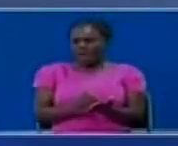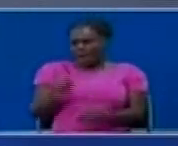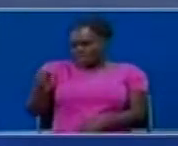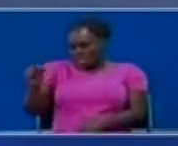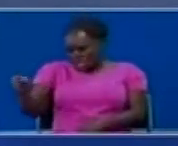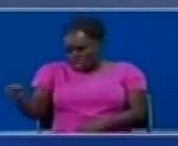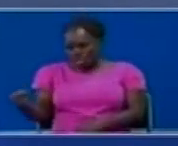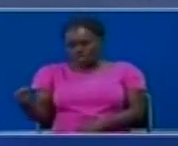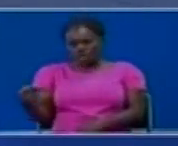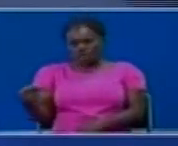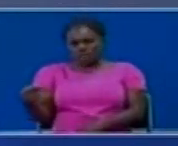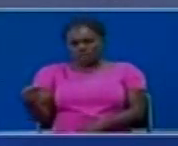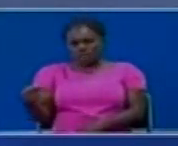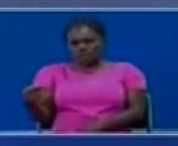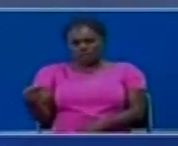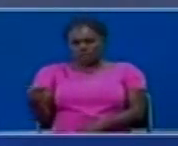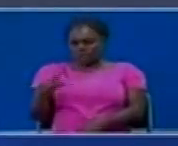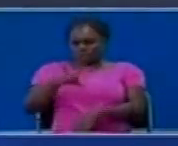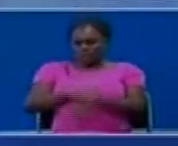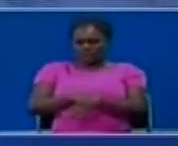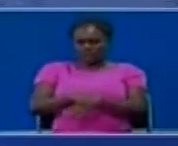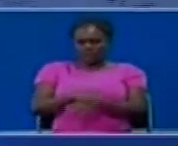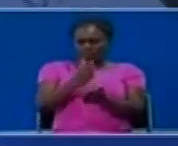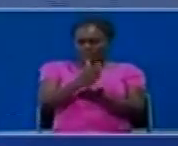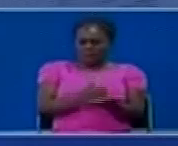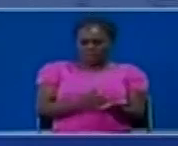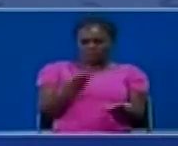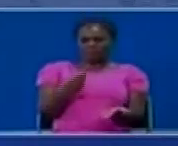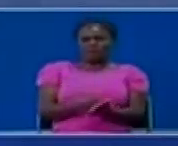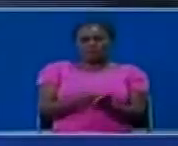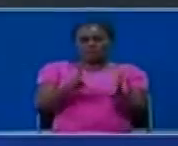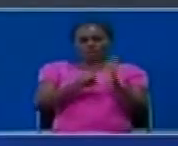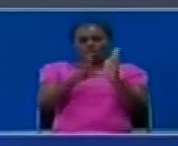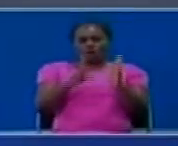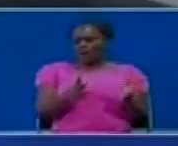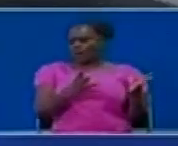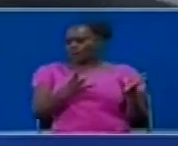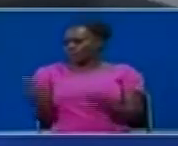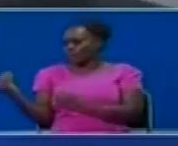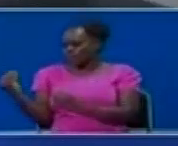court proceedings. He says he received just a fraction of the money. The lawyer scampered away.